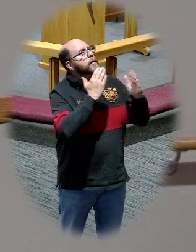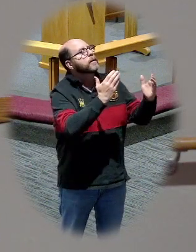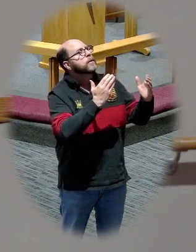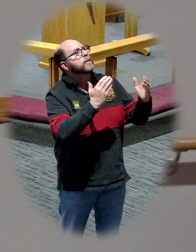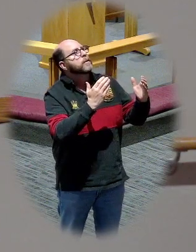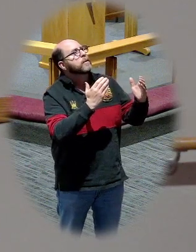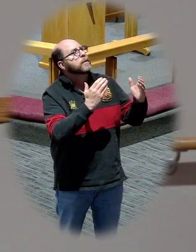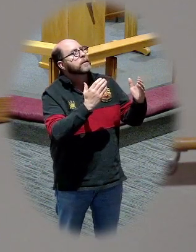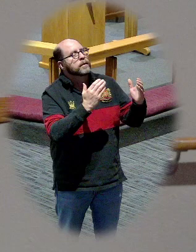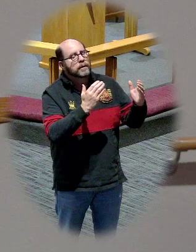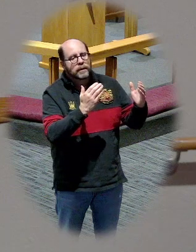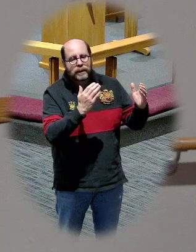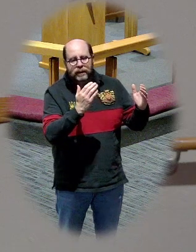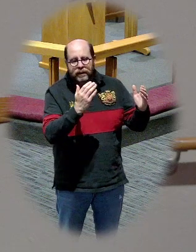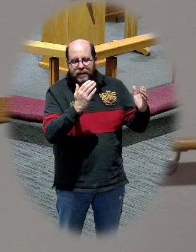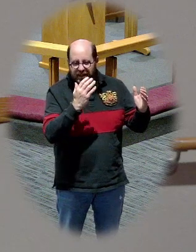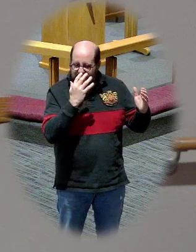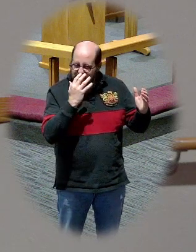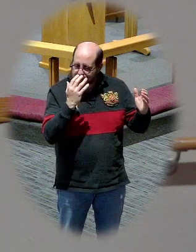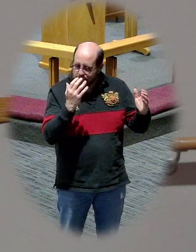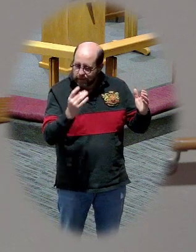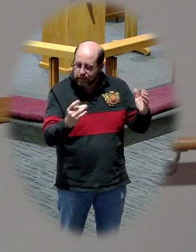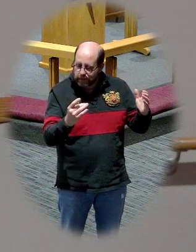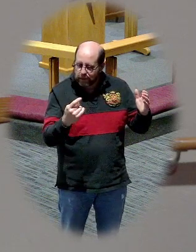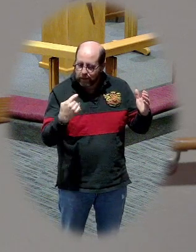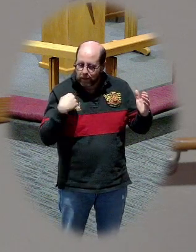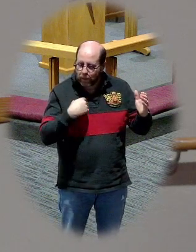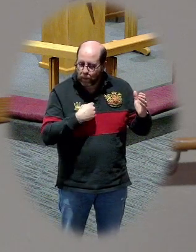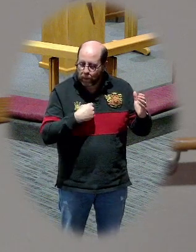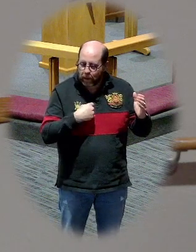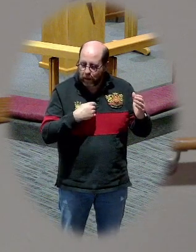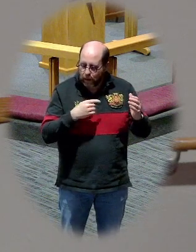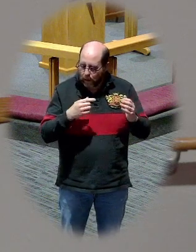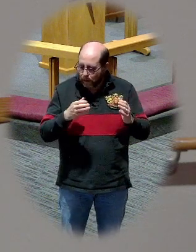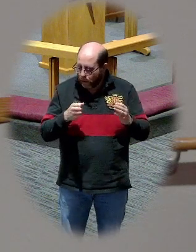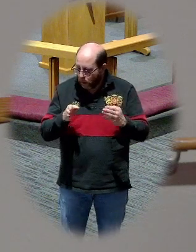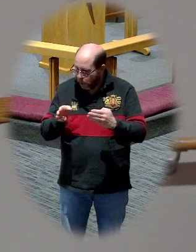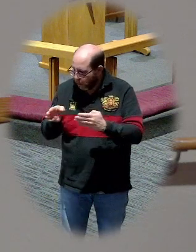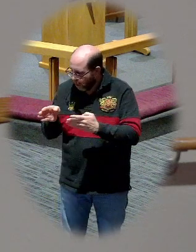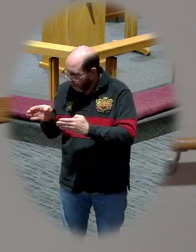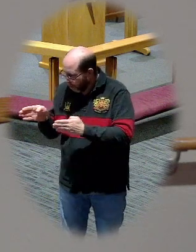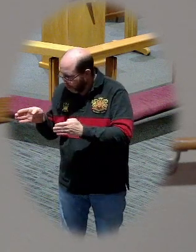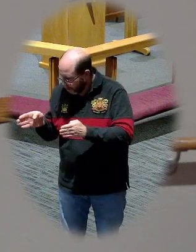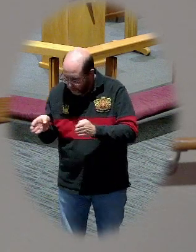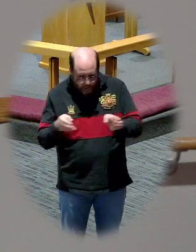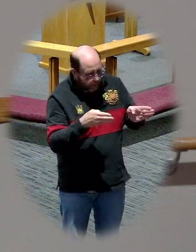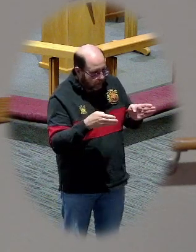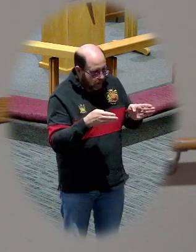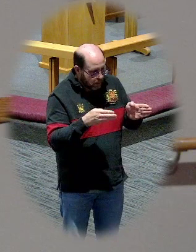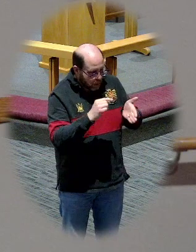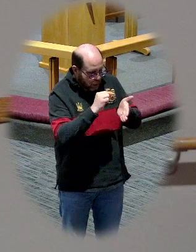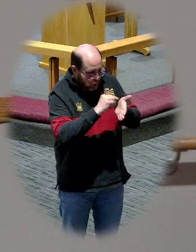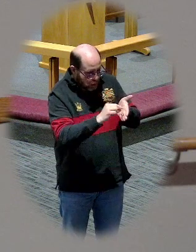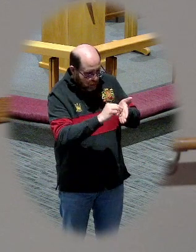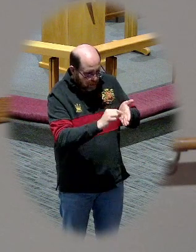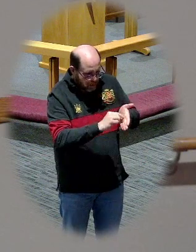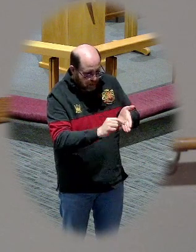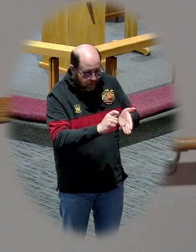And isn't it interesting that we're directed right back once again to the scriptures that were